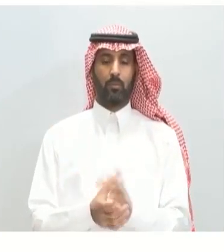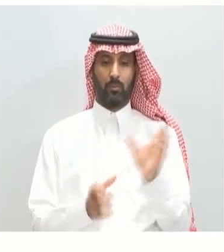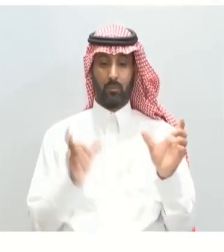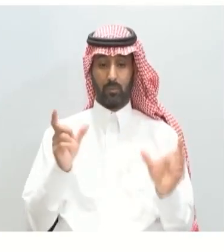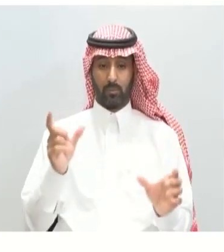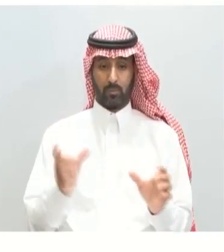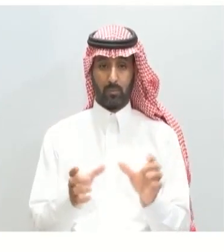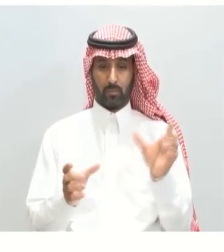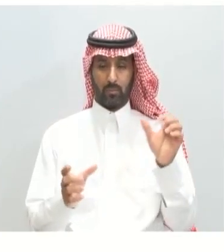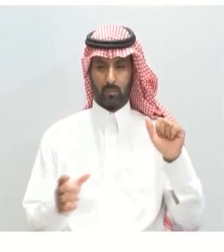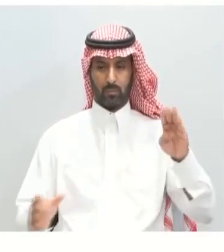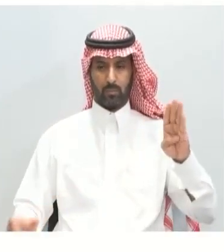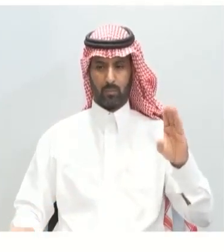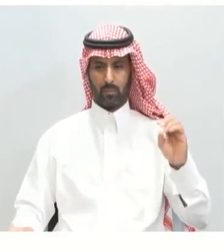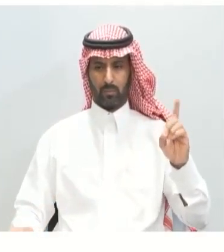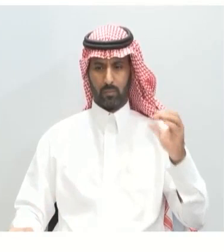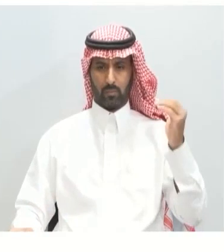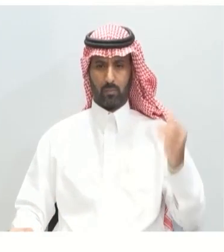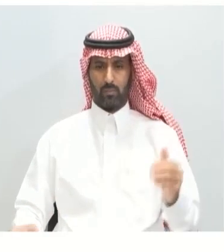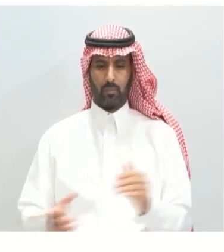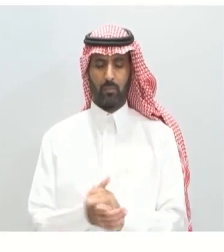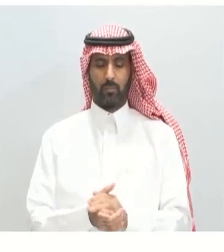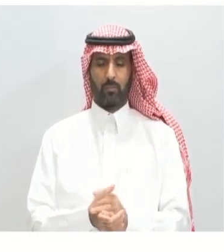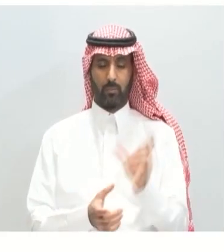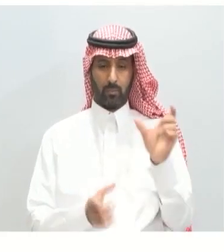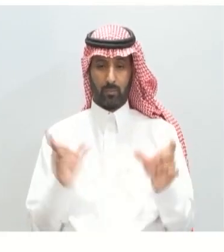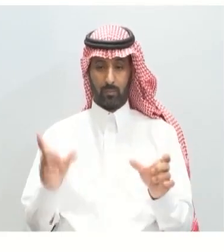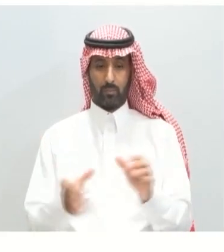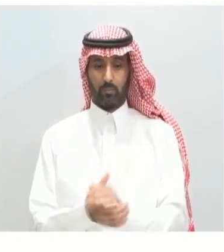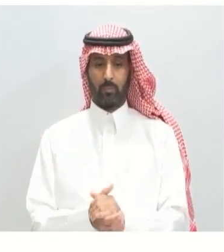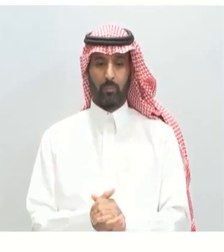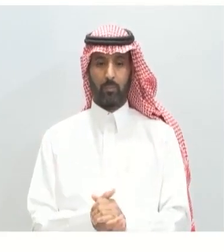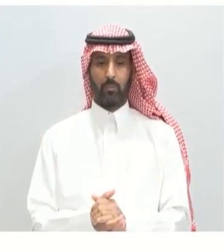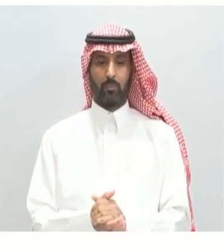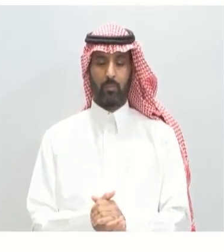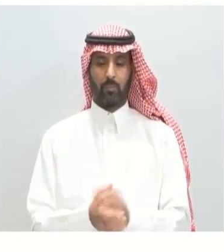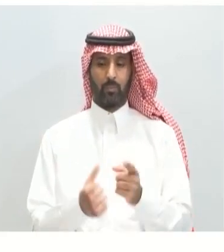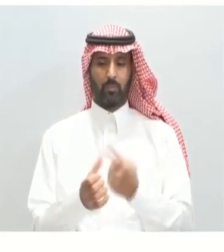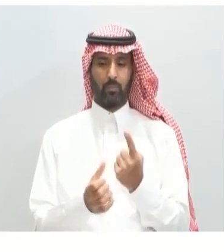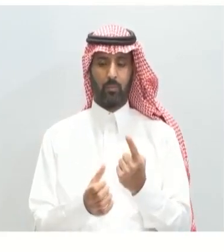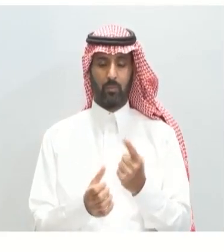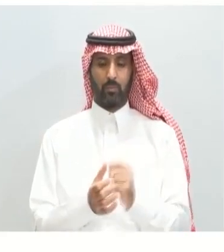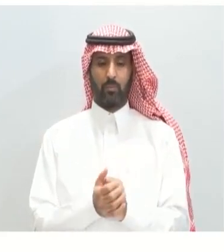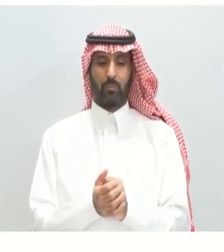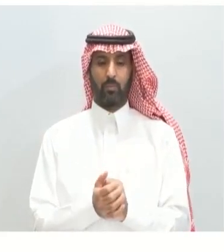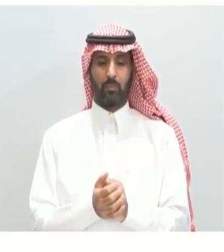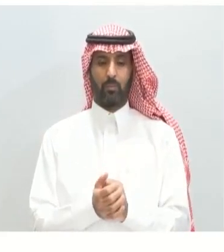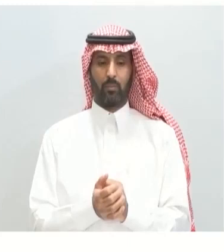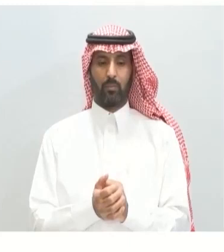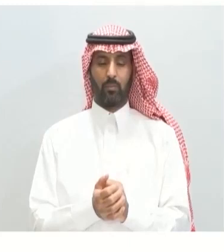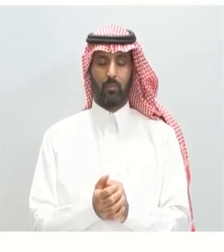letter from here, A and B and C and so on, in the correct place. So the first one,